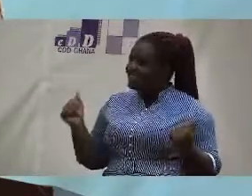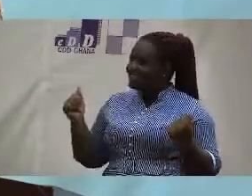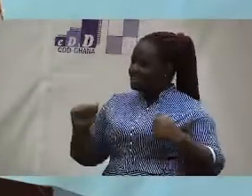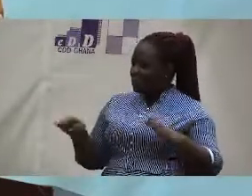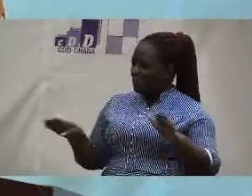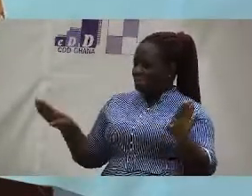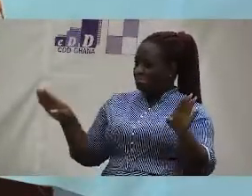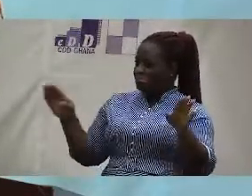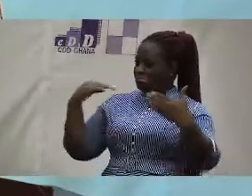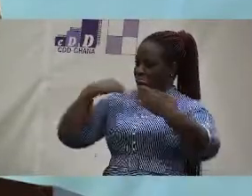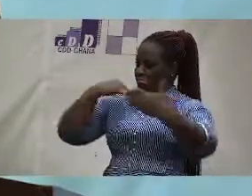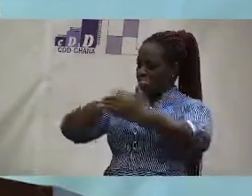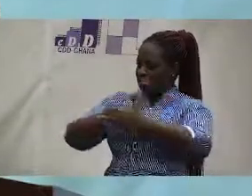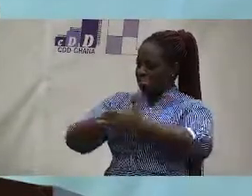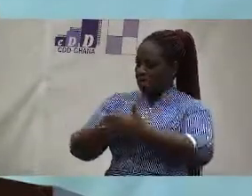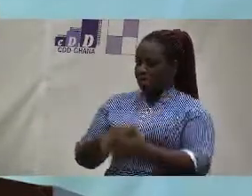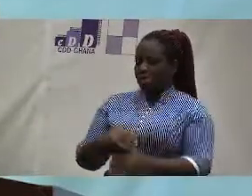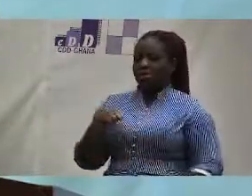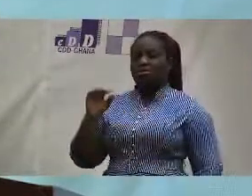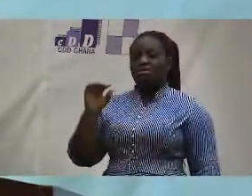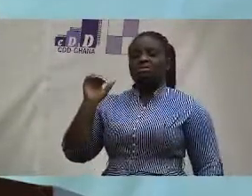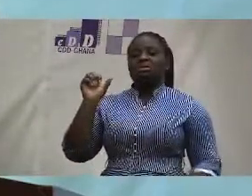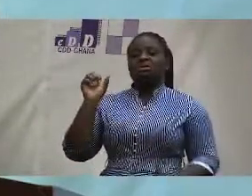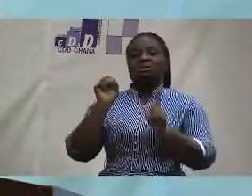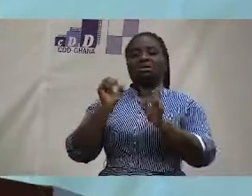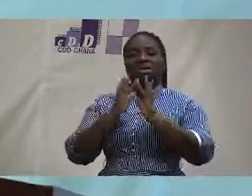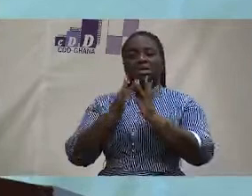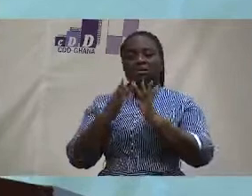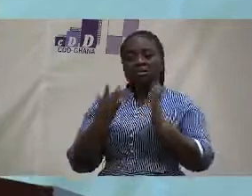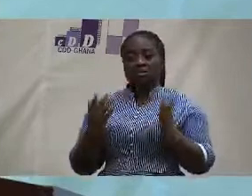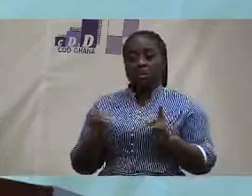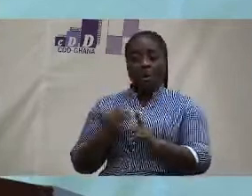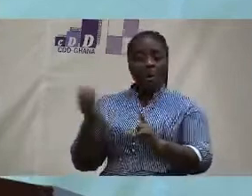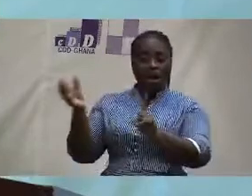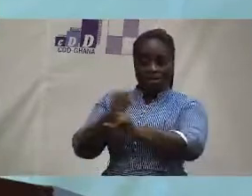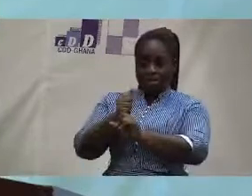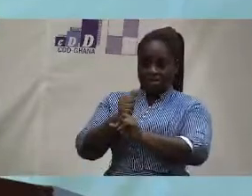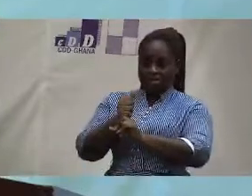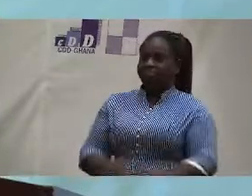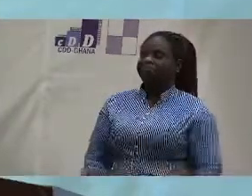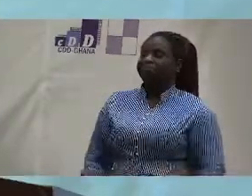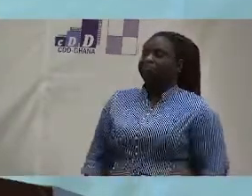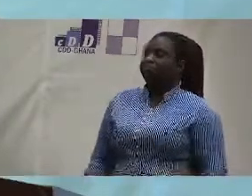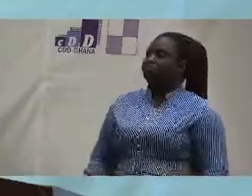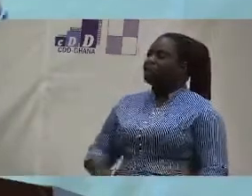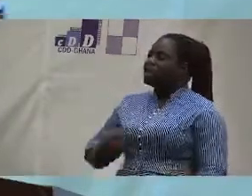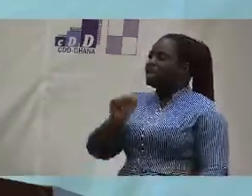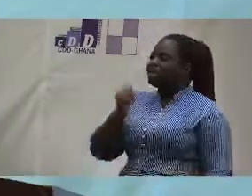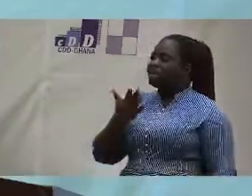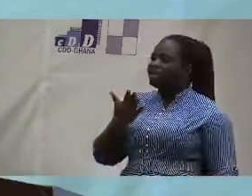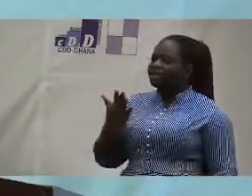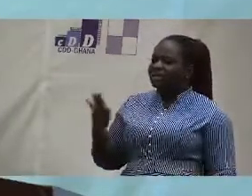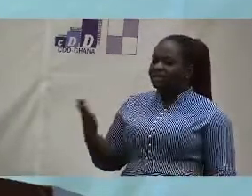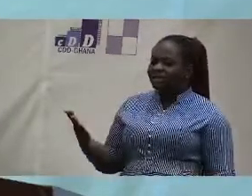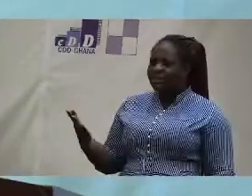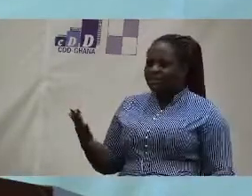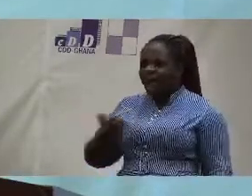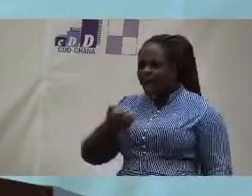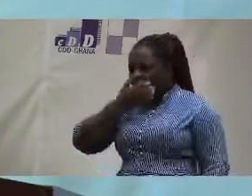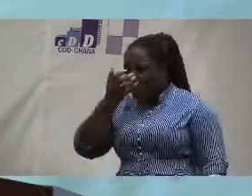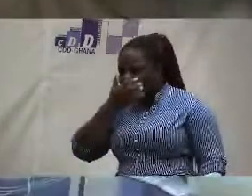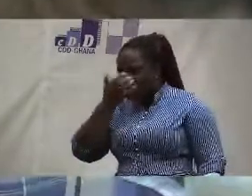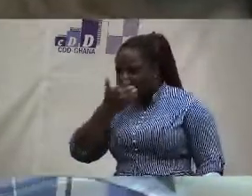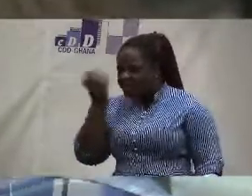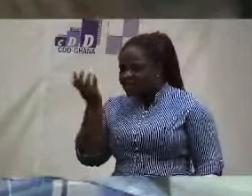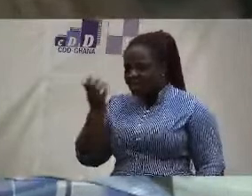block social media or effect arrest. I think another important point is that the porosity between